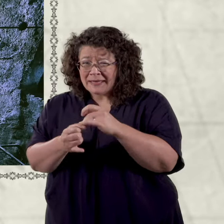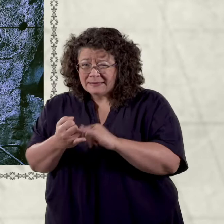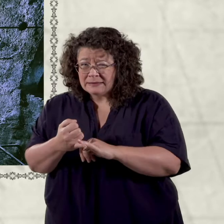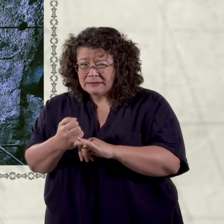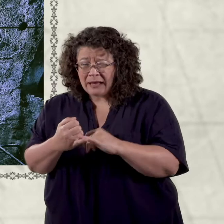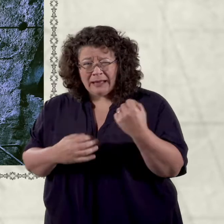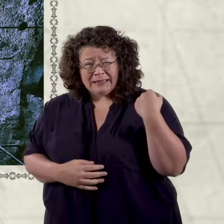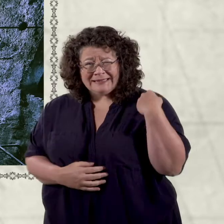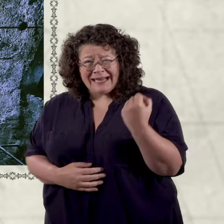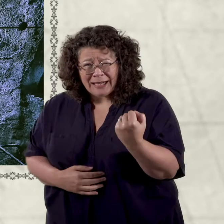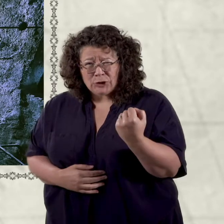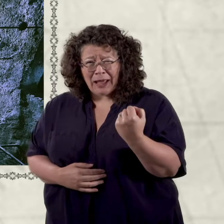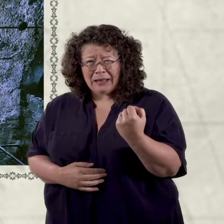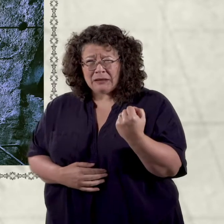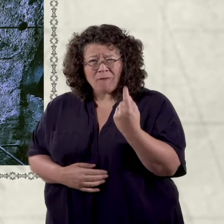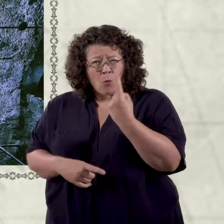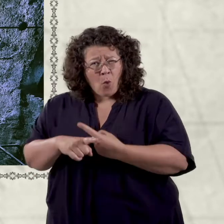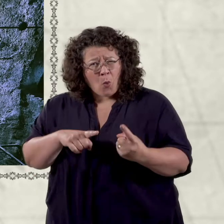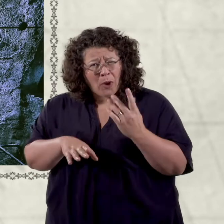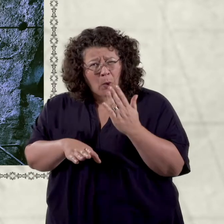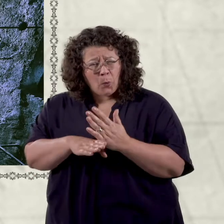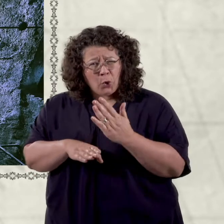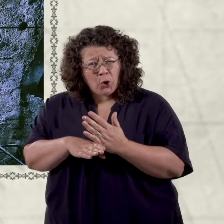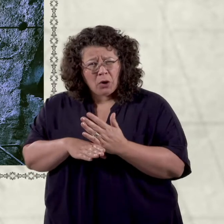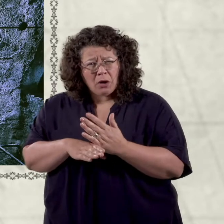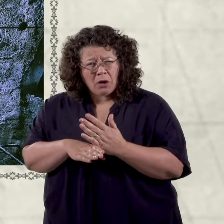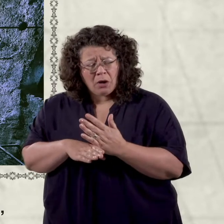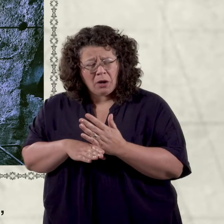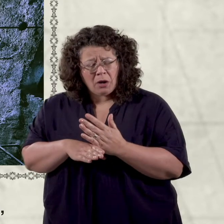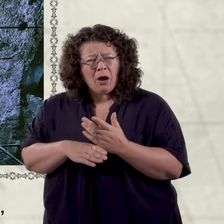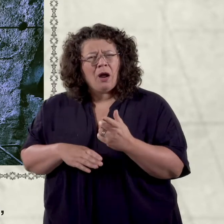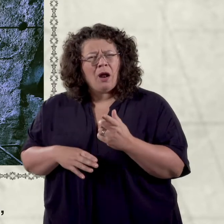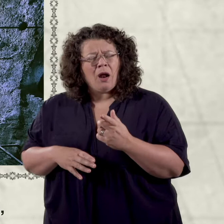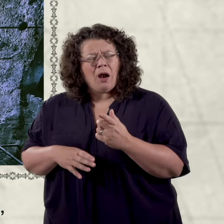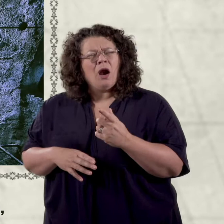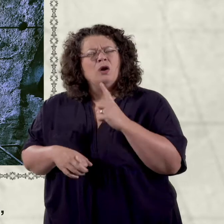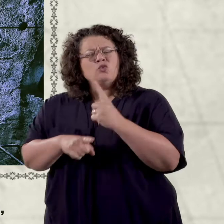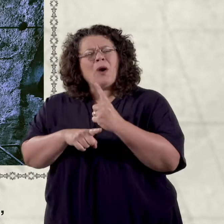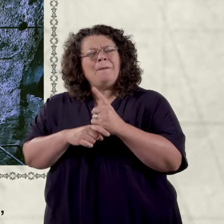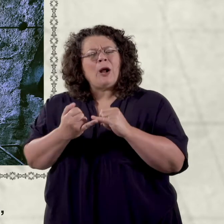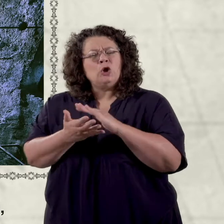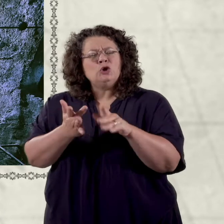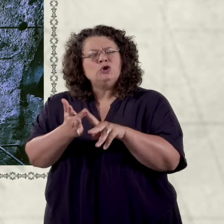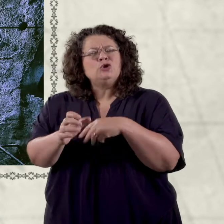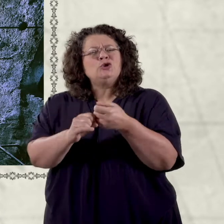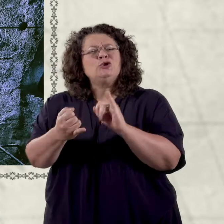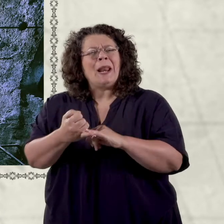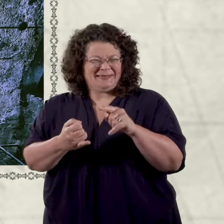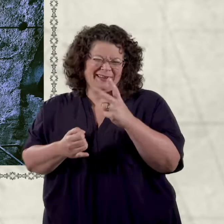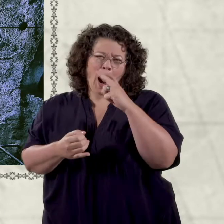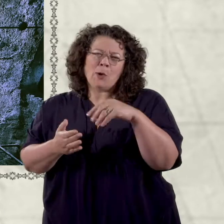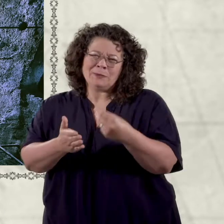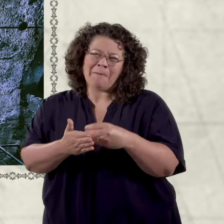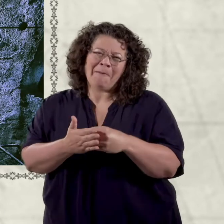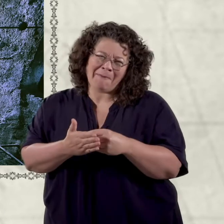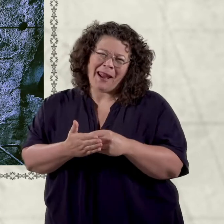10 shillings for a week of work. Now, shillings is the money we'd be using, and like pounds like you would be